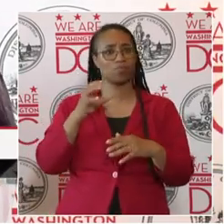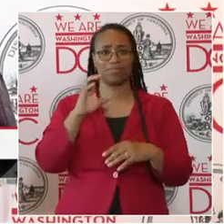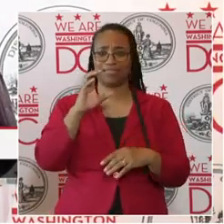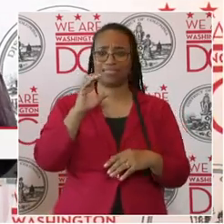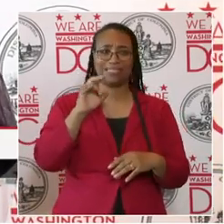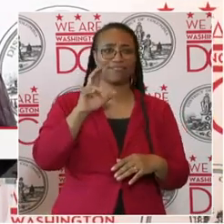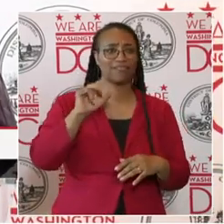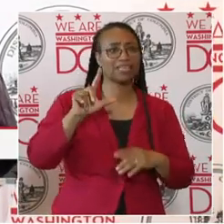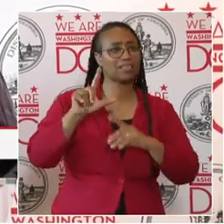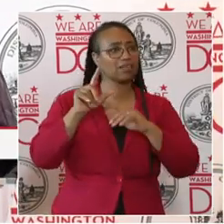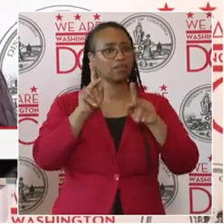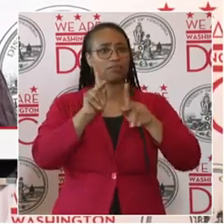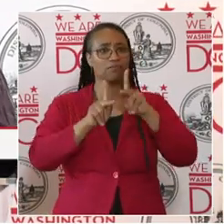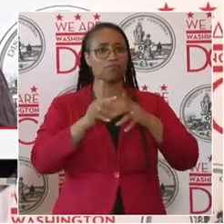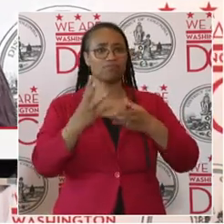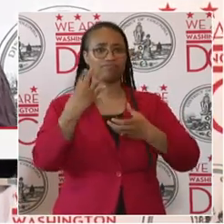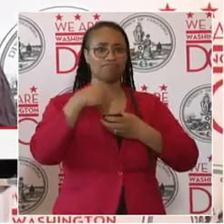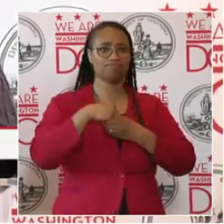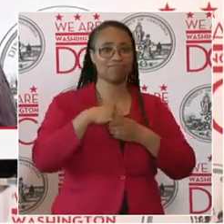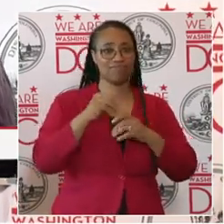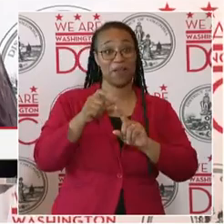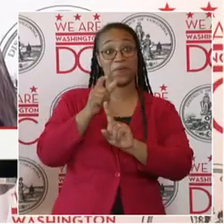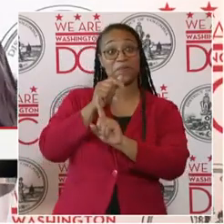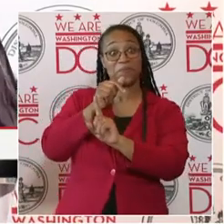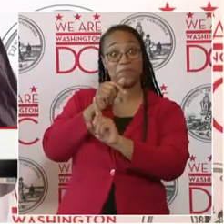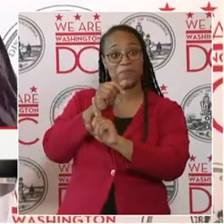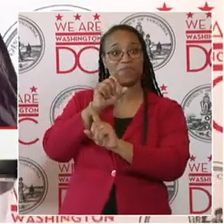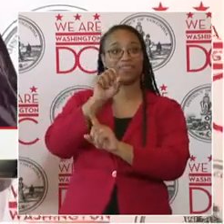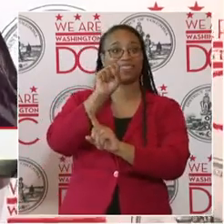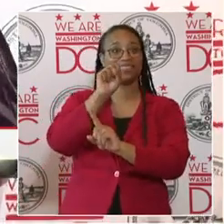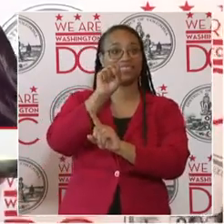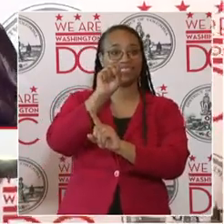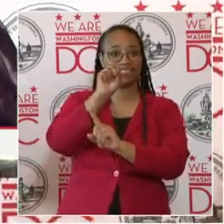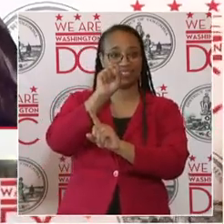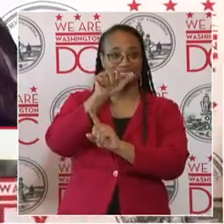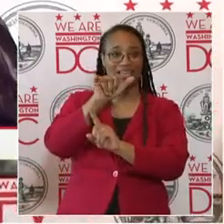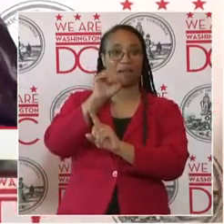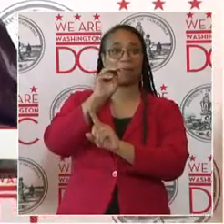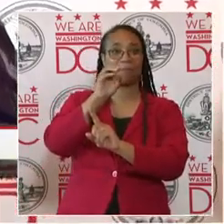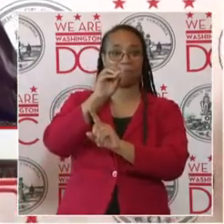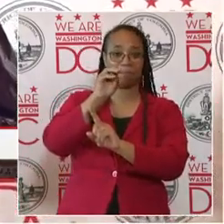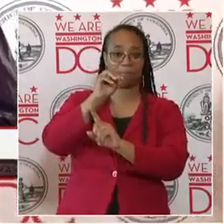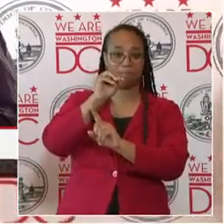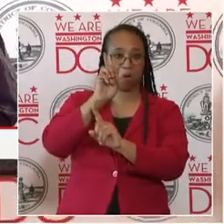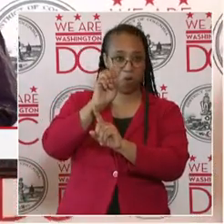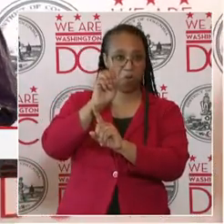than Simone Sanders Townsend. Can we give her a yes, ma'am?